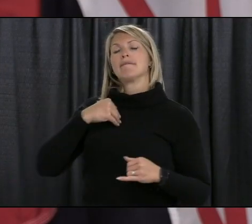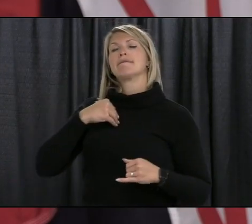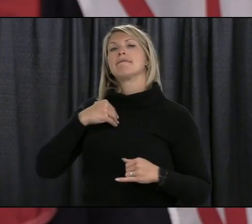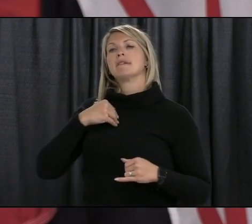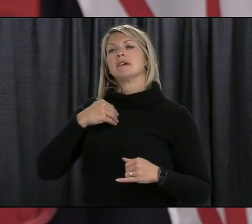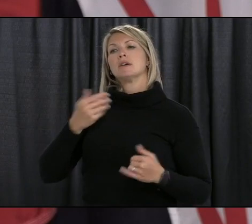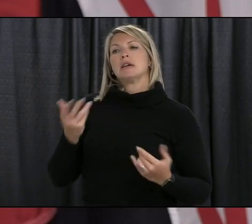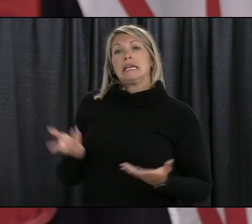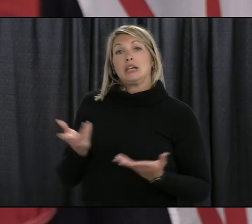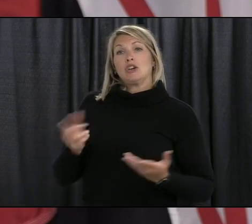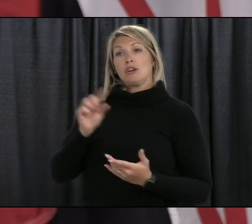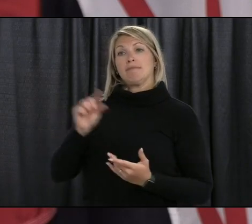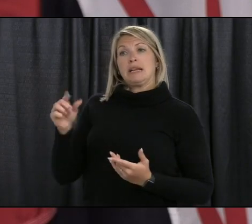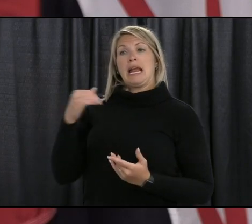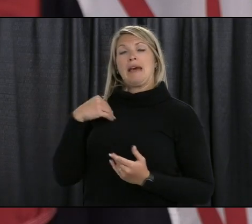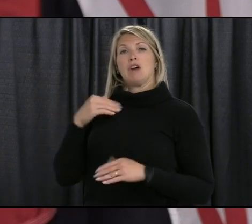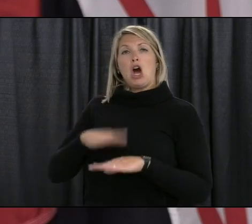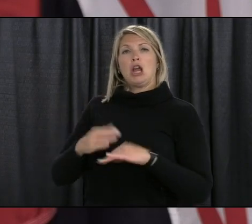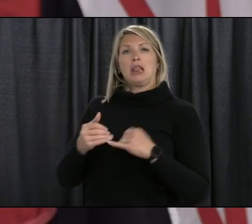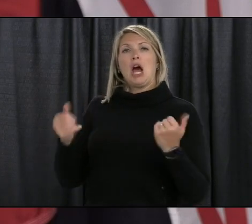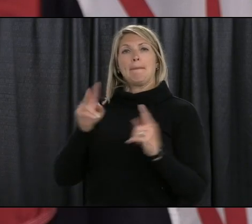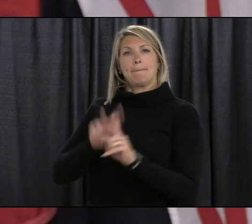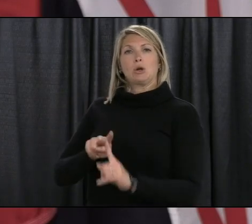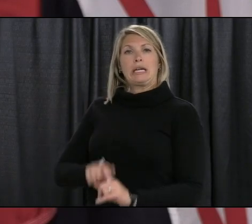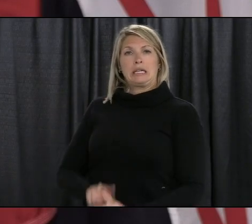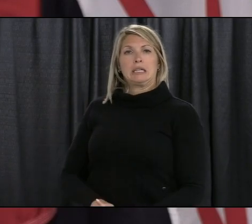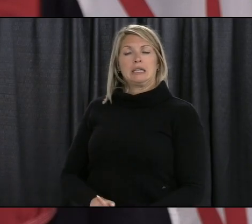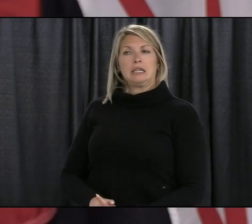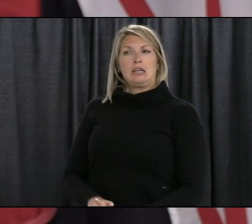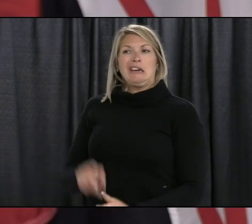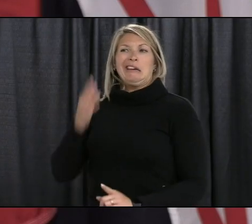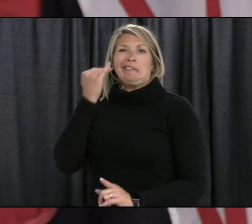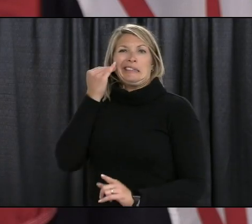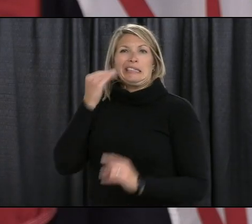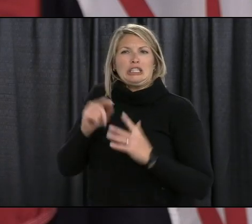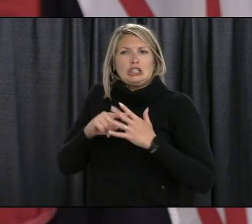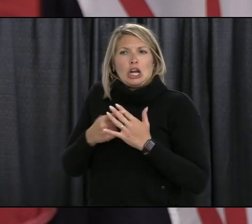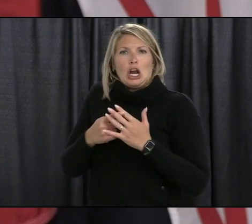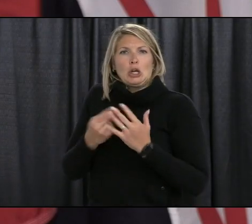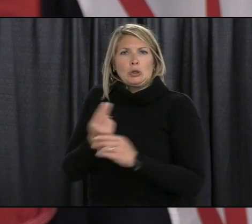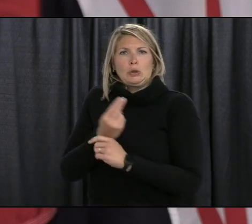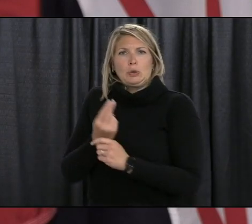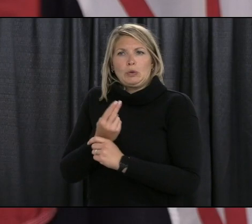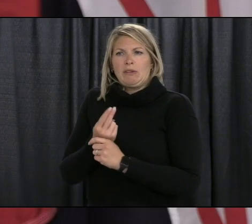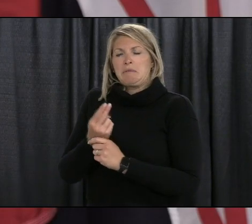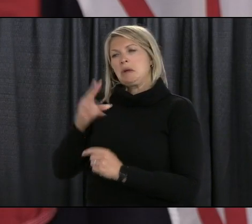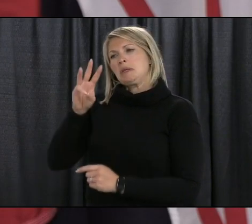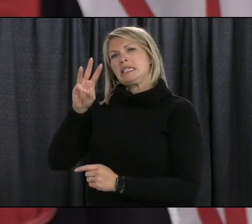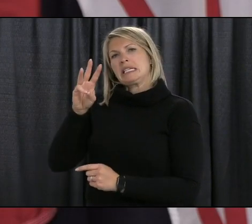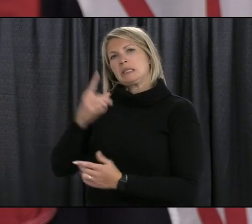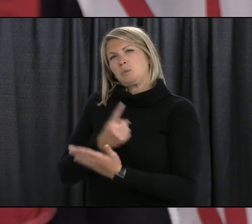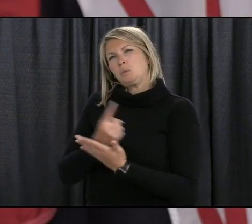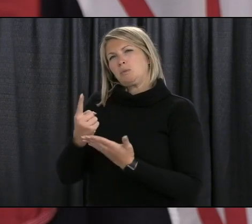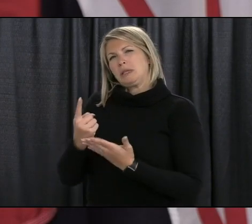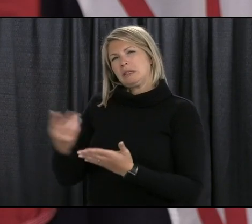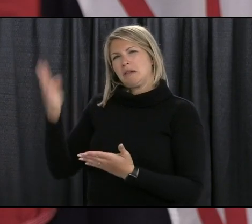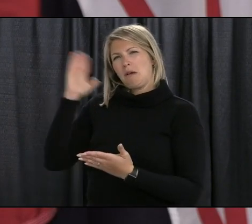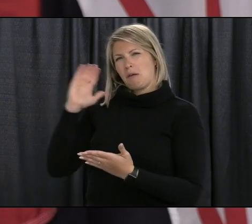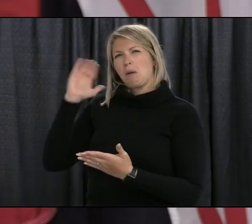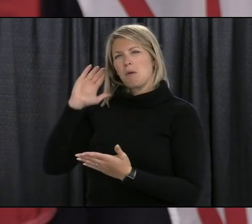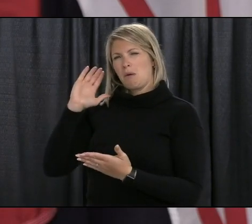in the last 6 weeks. Once that has been evaluated, because there have been some teething problems with